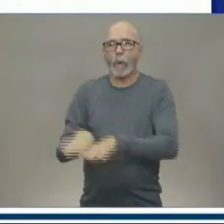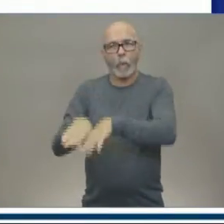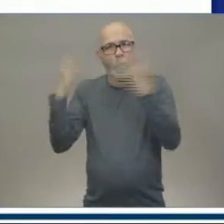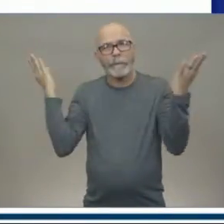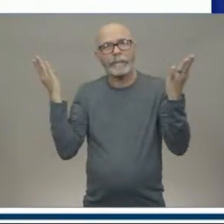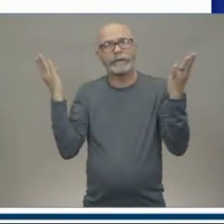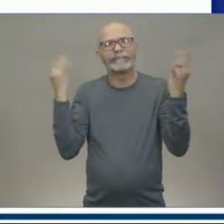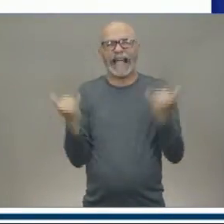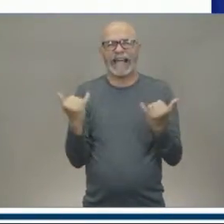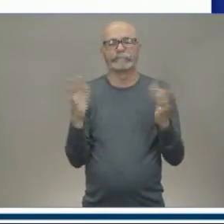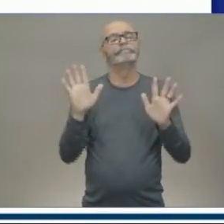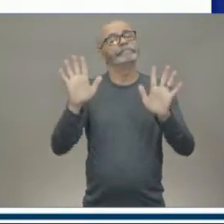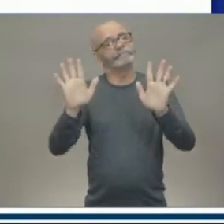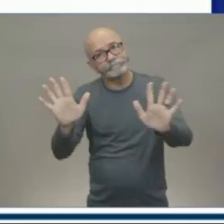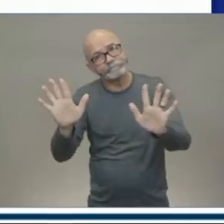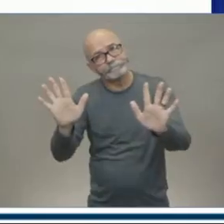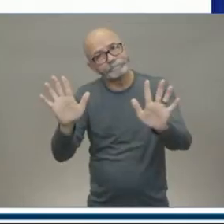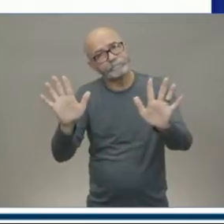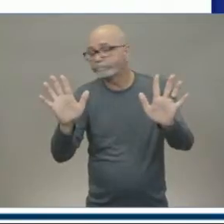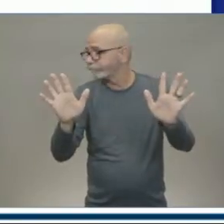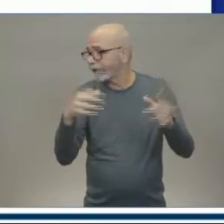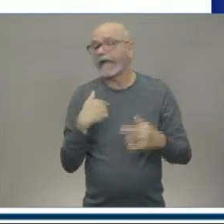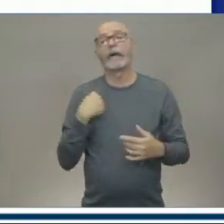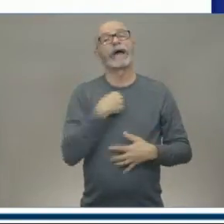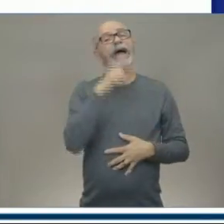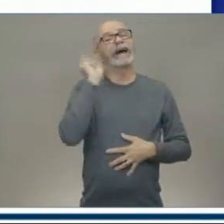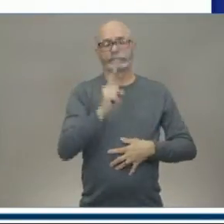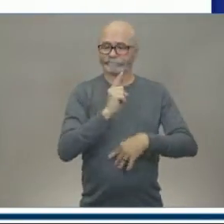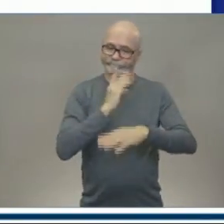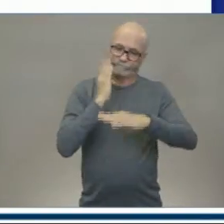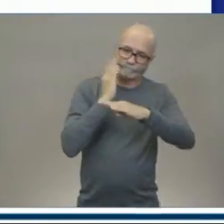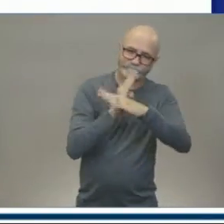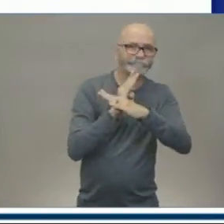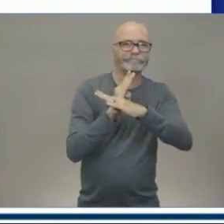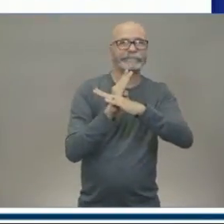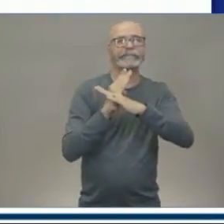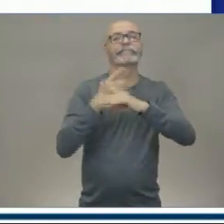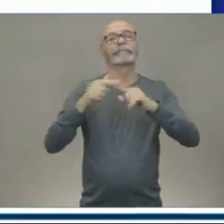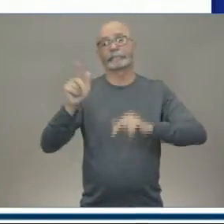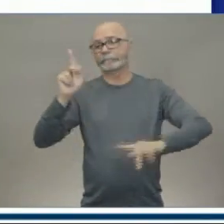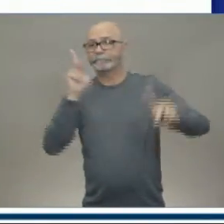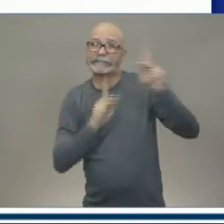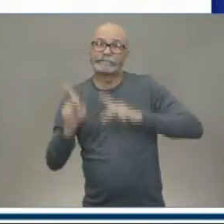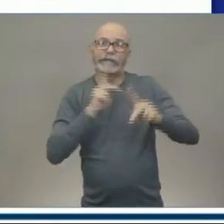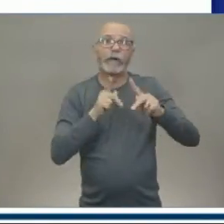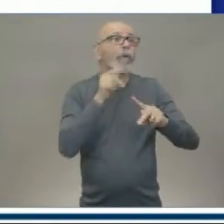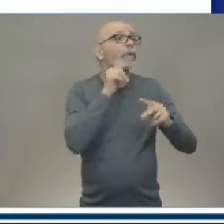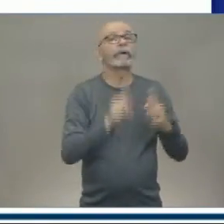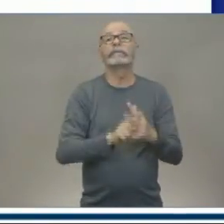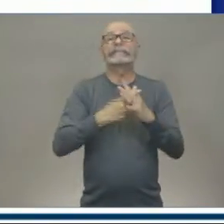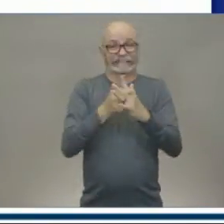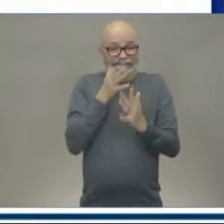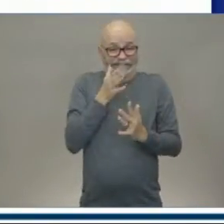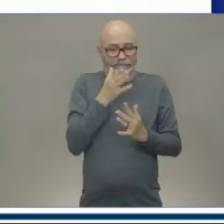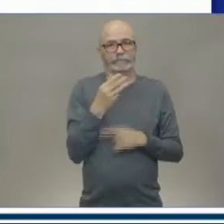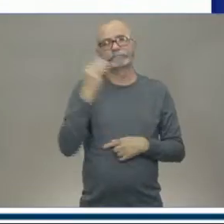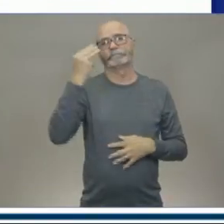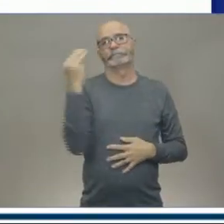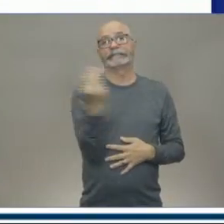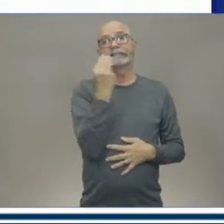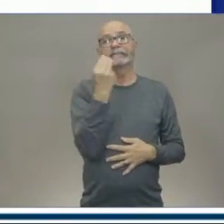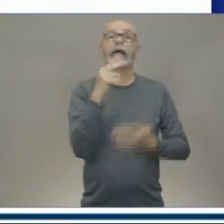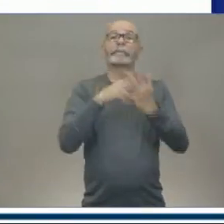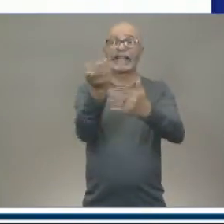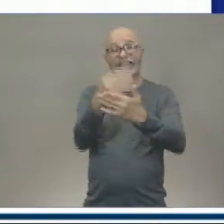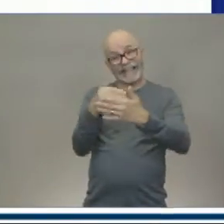measures to protect Nova Scotians and their employees. Effective Monday, if you go to a restaurant anywhere in this